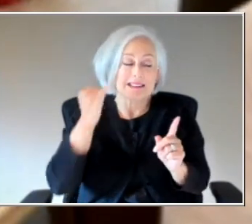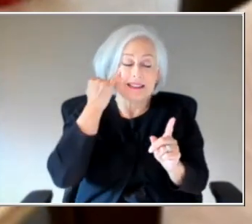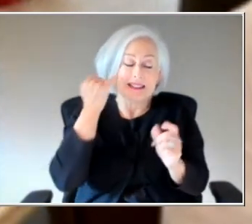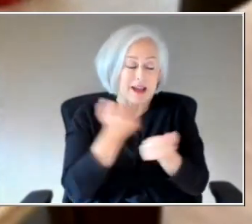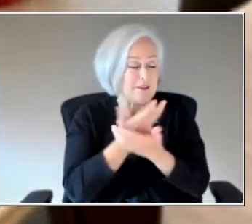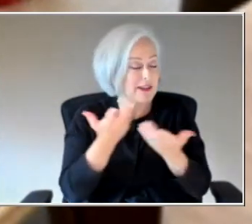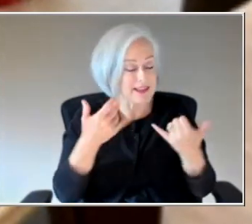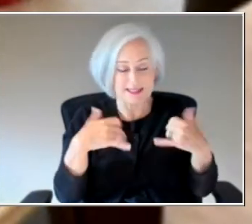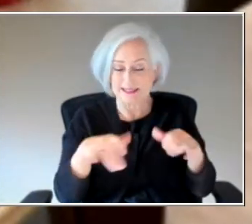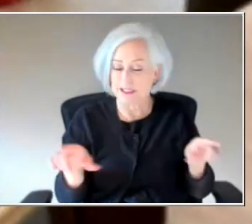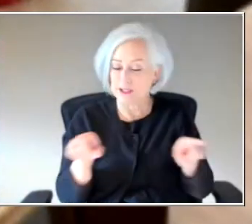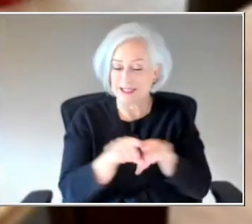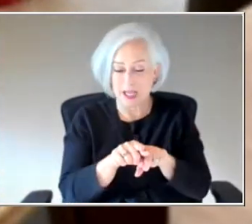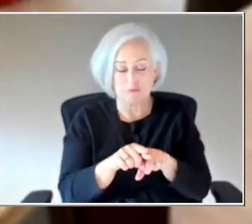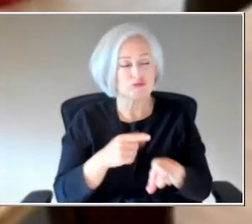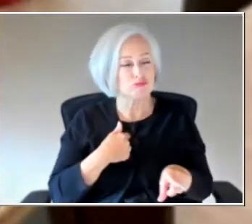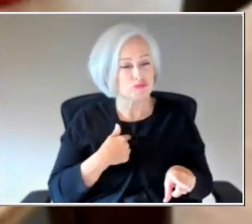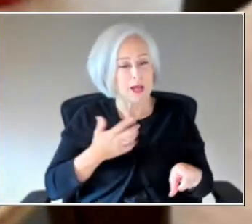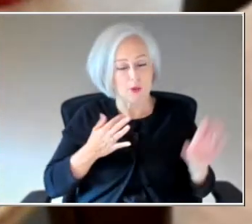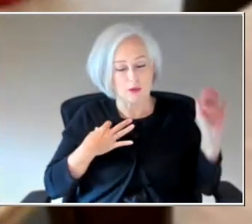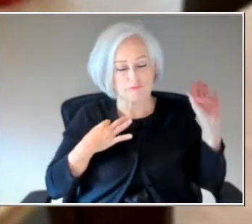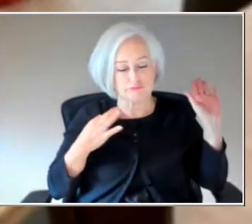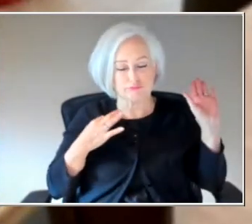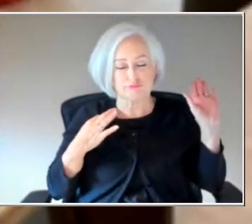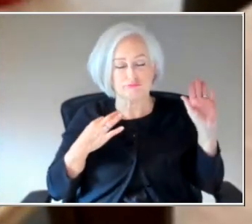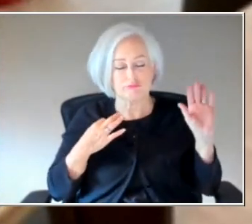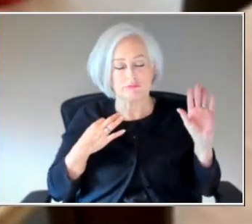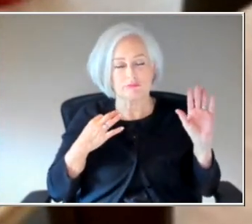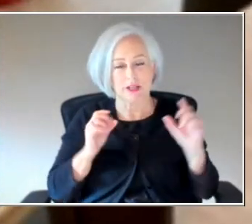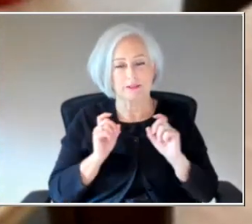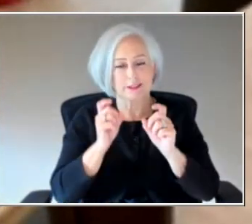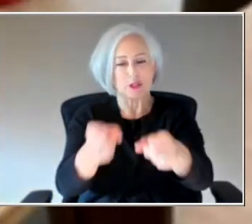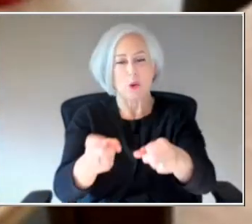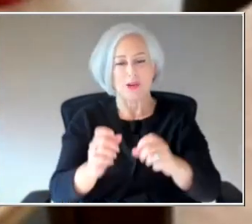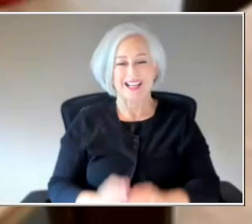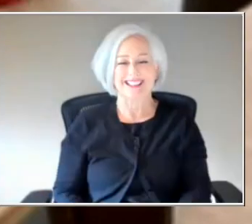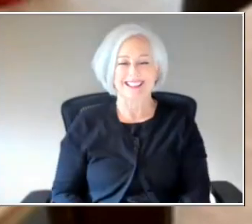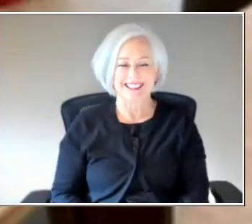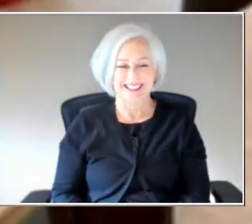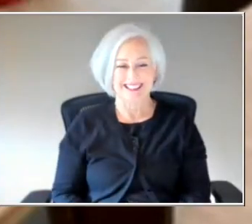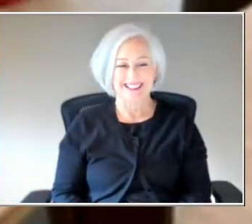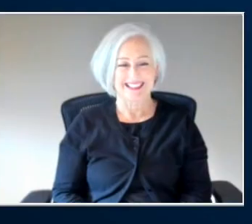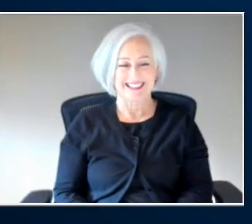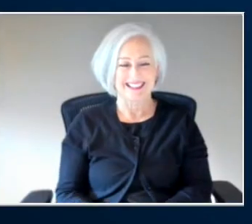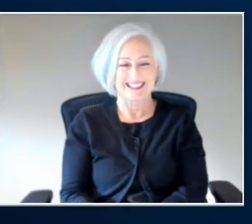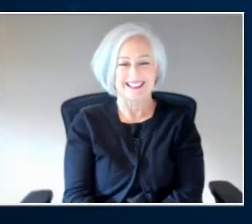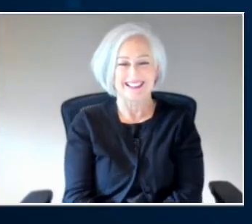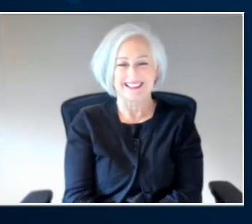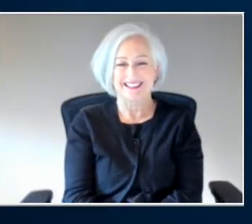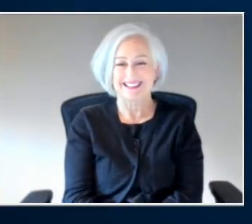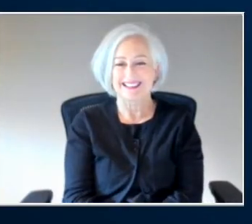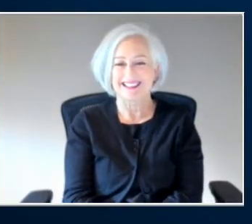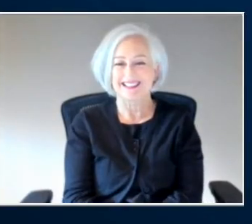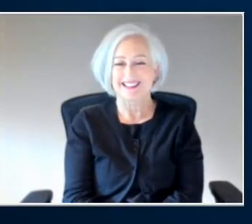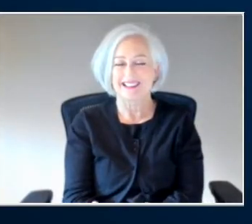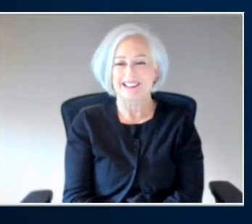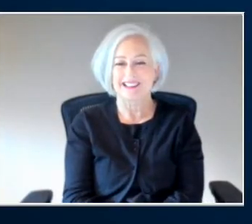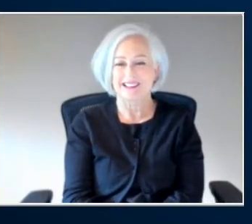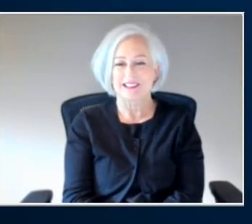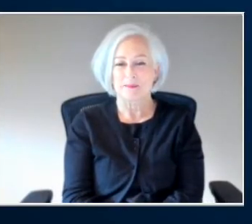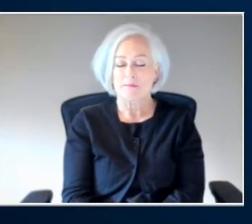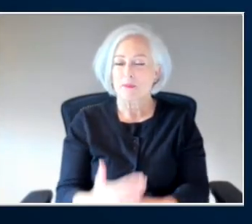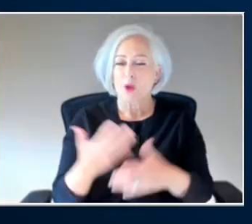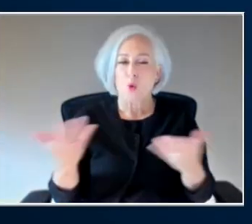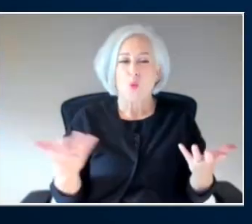same, then yeah, I'm definitely going to step up to the plate and be the next one. What's it been like to have this relationship with Dr.